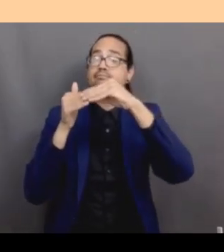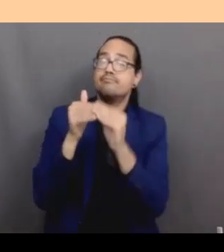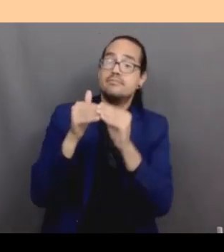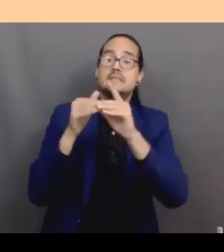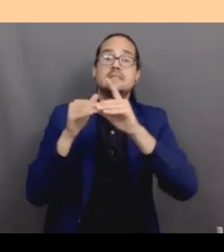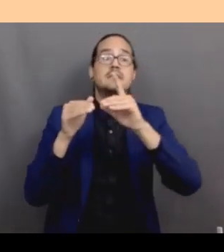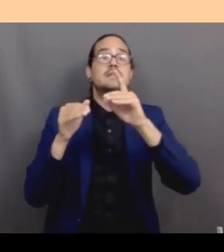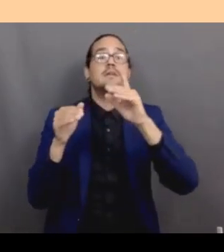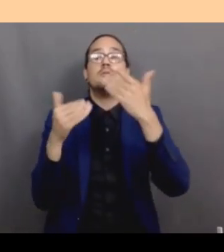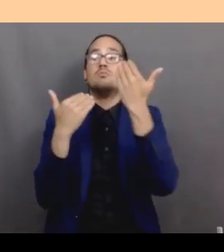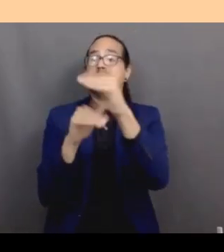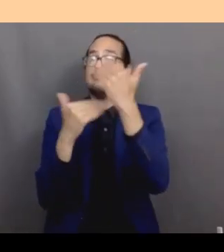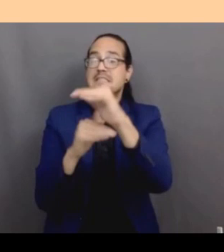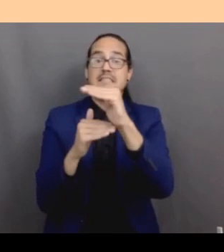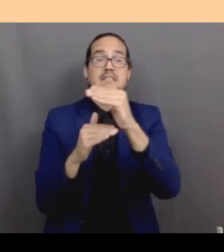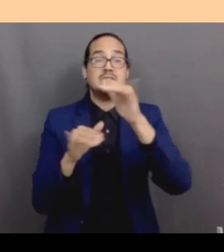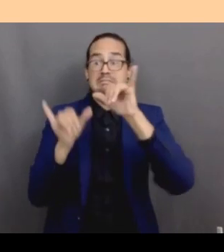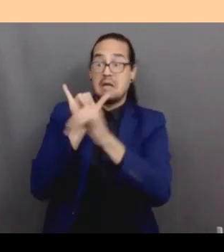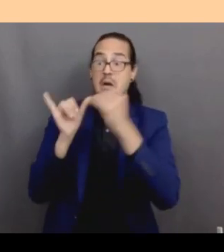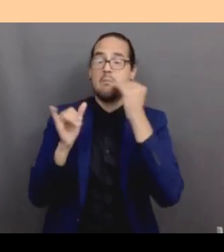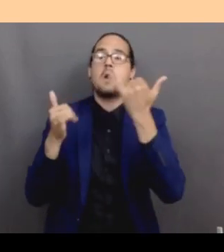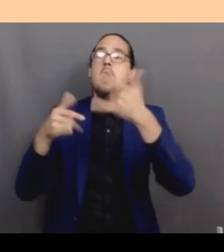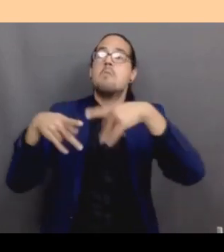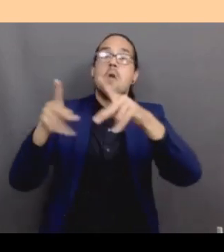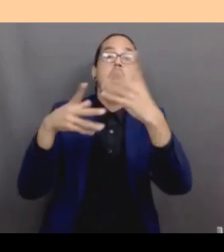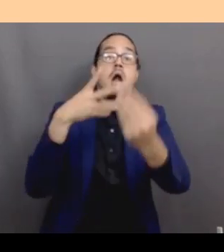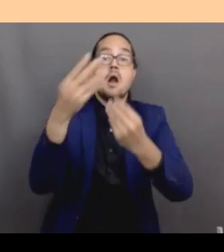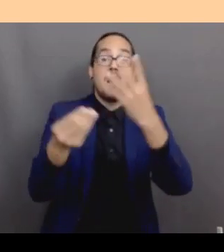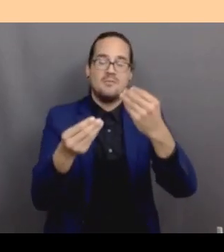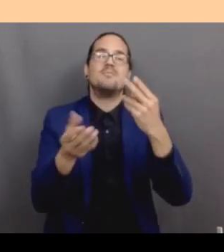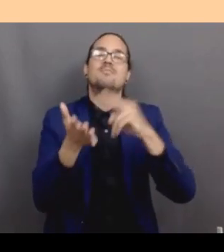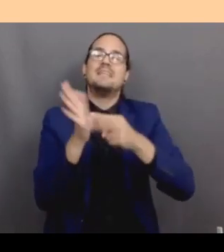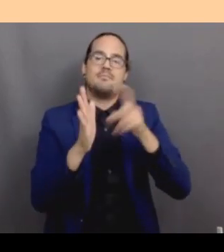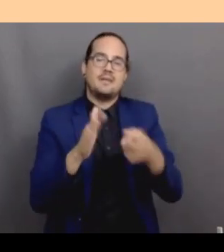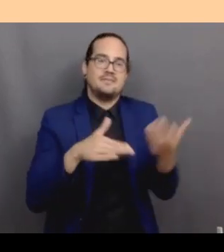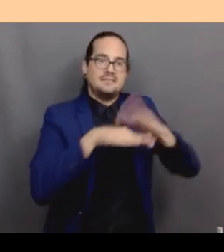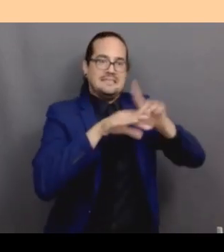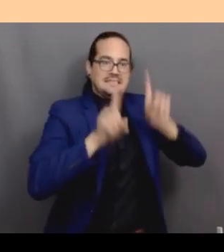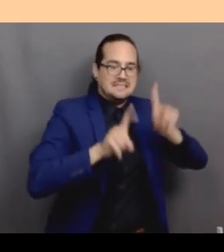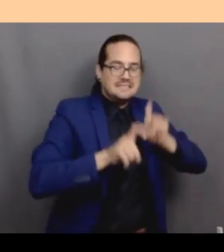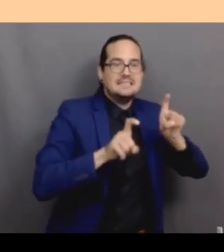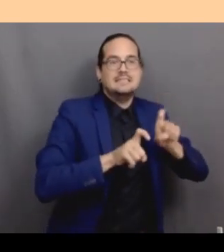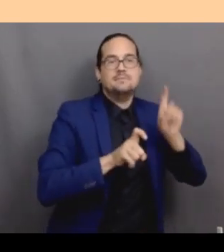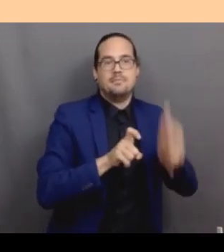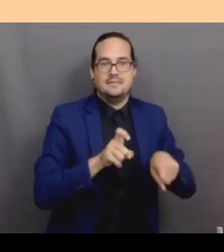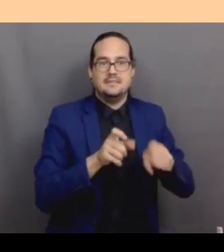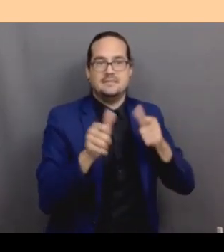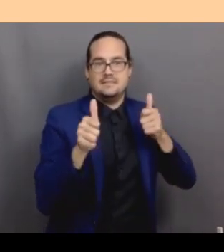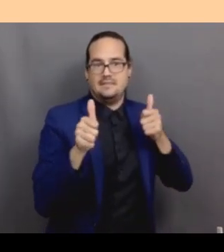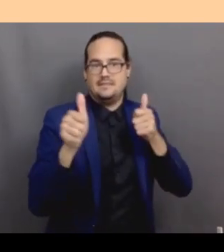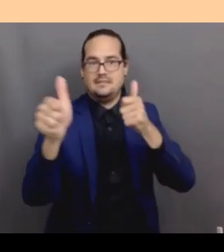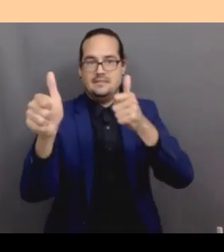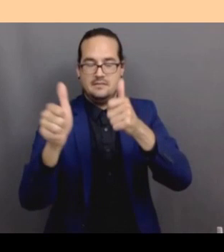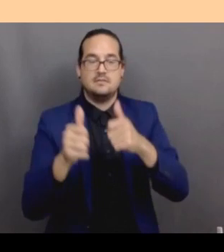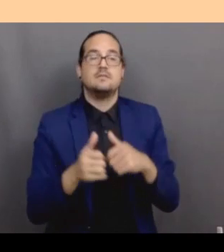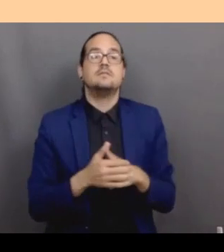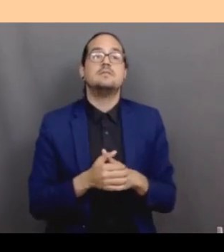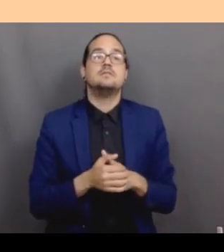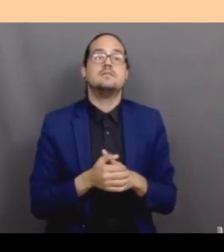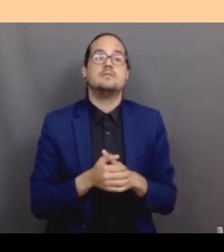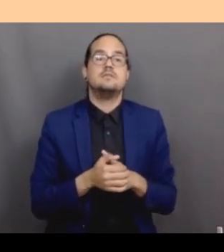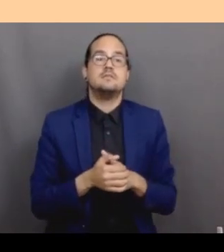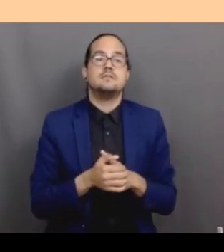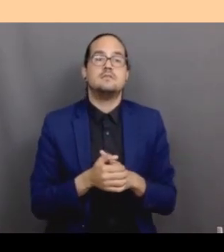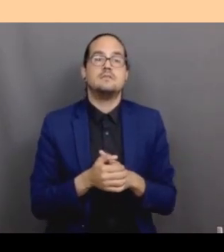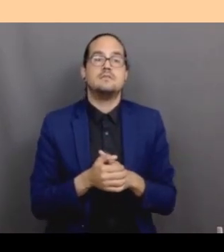testing. This week, we piloted for the first time self-referral for testing for Marin City. And we'll be doing that in partnership with Marin City Health